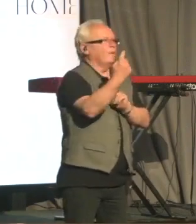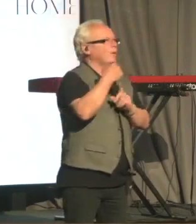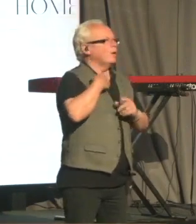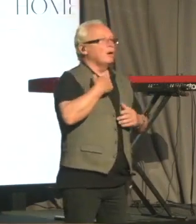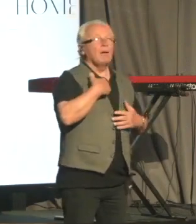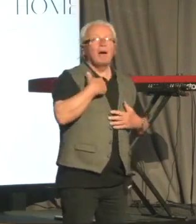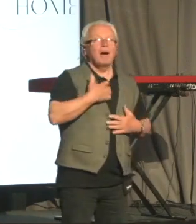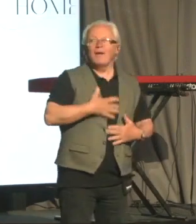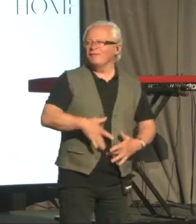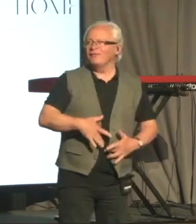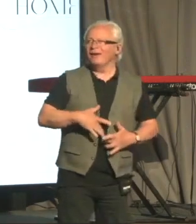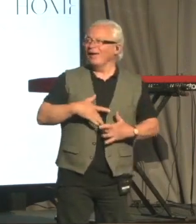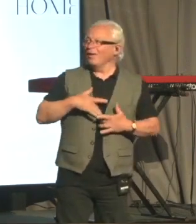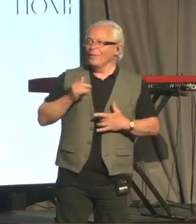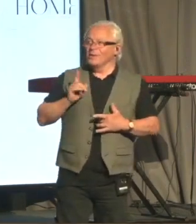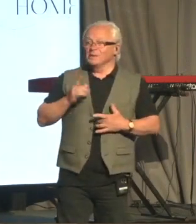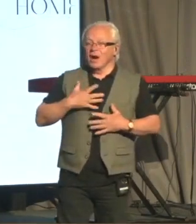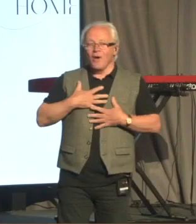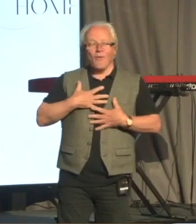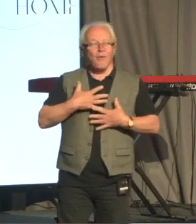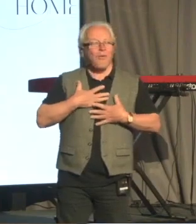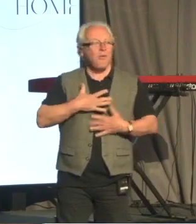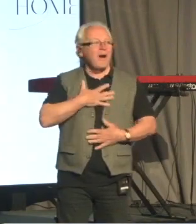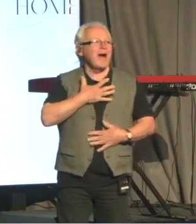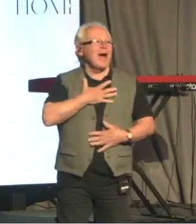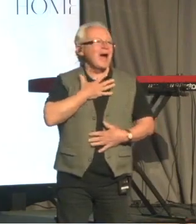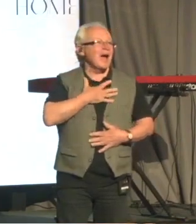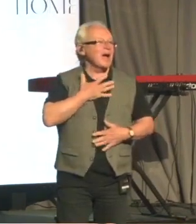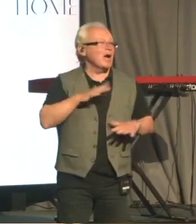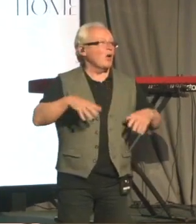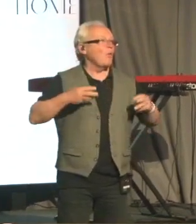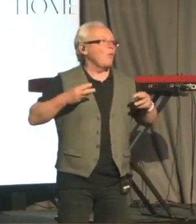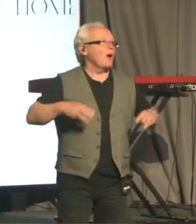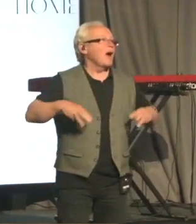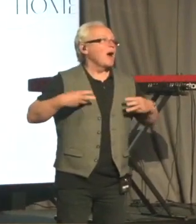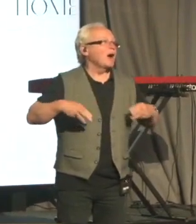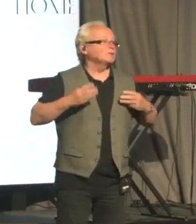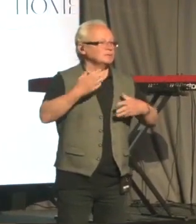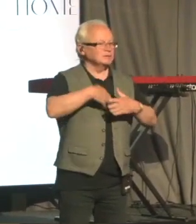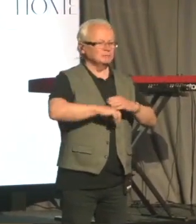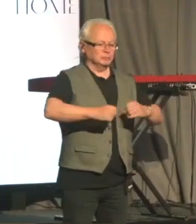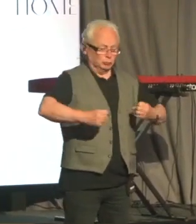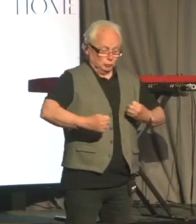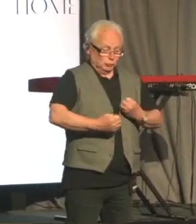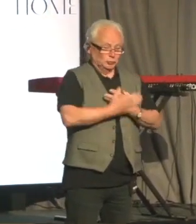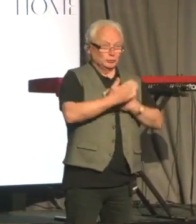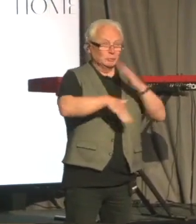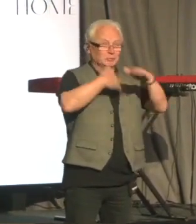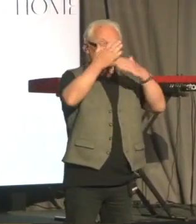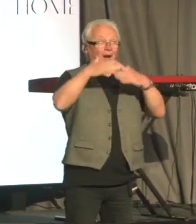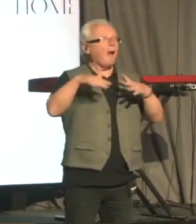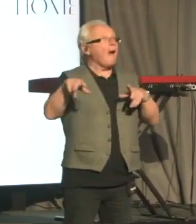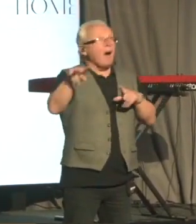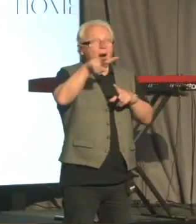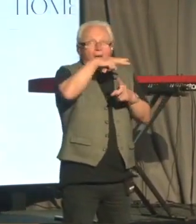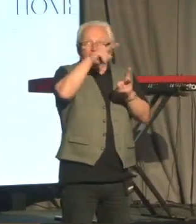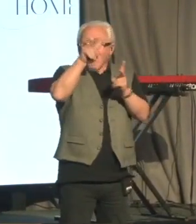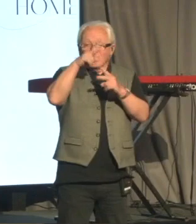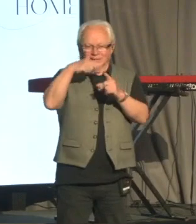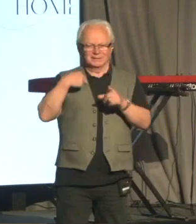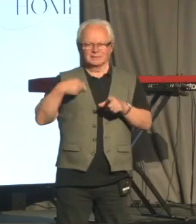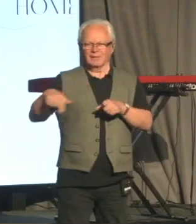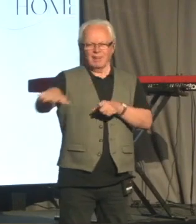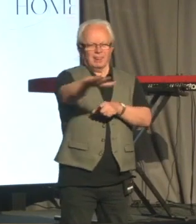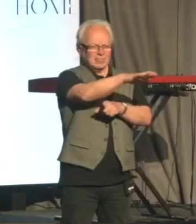wonder that I felt in my heart as I walked in to this new building, this land that God